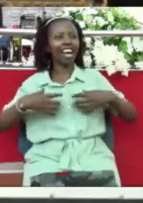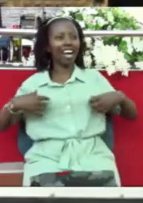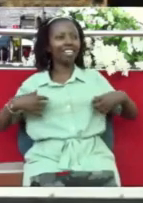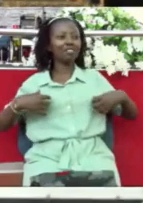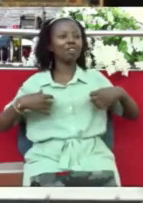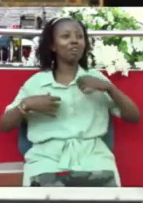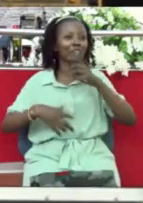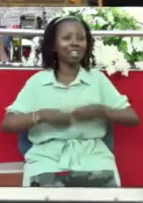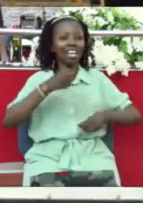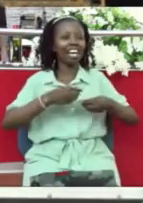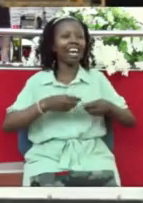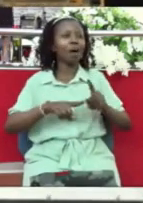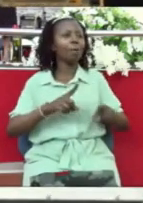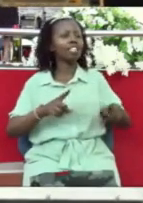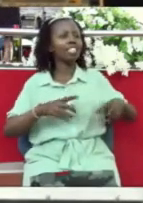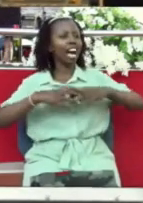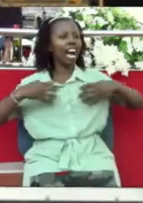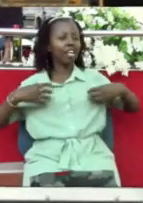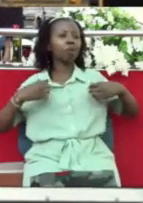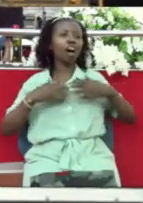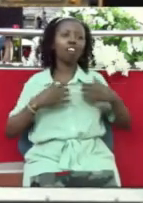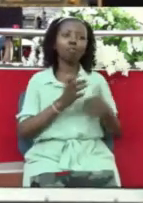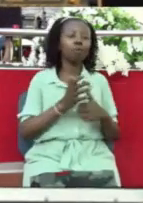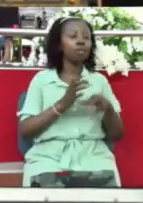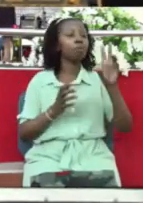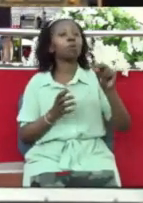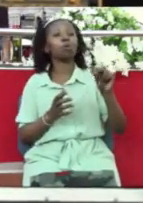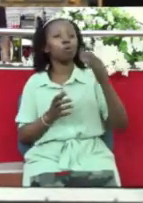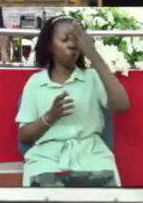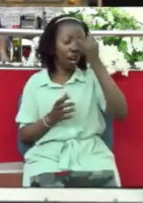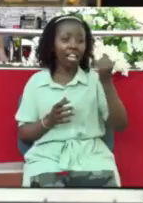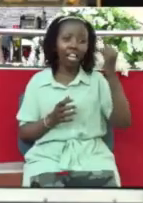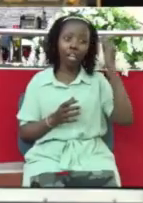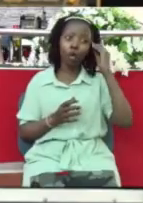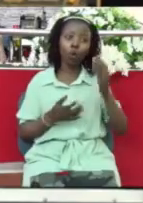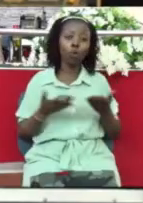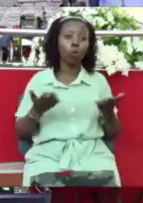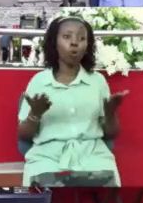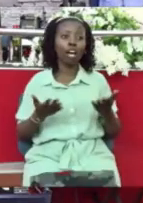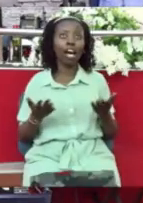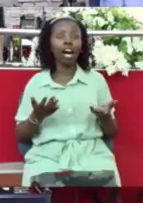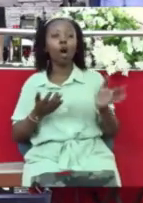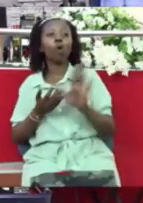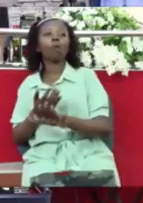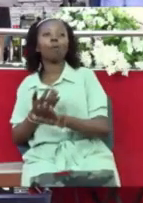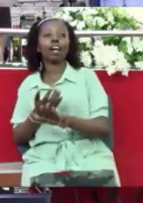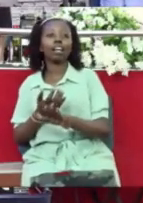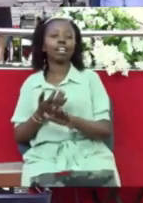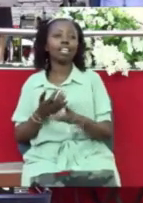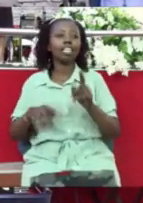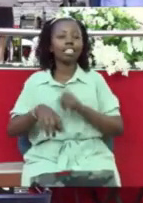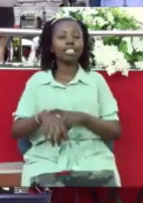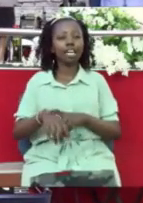Na punda haina shida. Ikiwekwa inajua pahali pa kurudisha. And the donkey did not have a problem, would always know where to. Kwa sababu ikifika